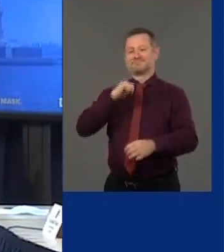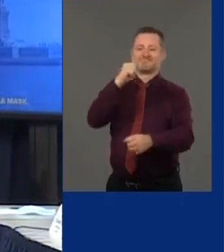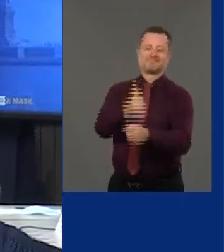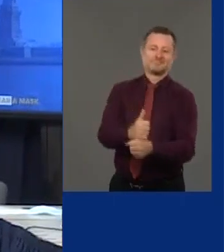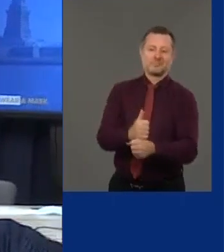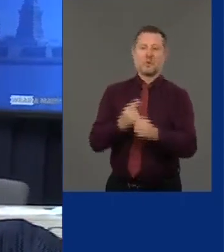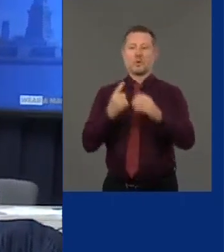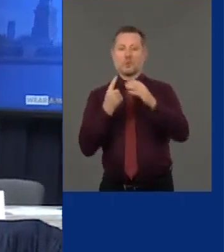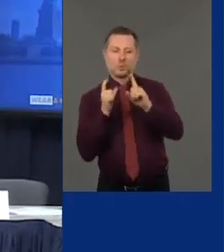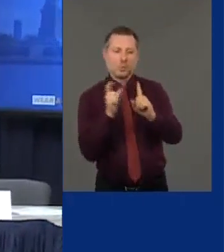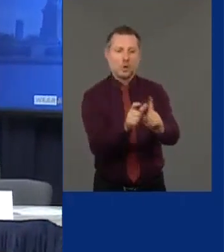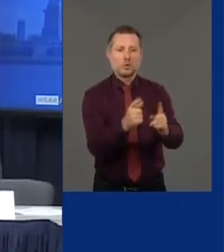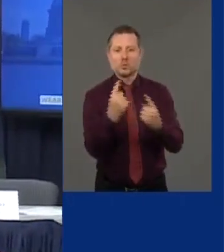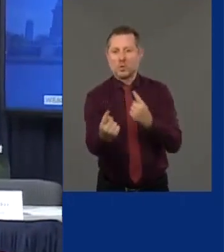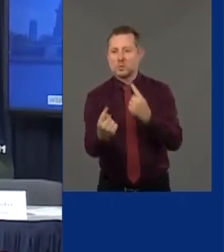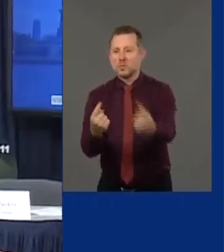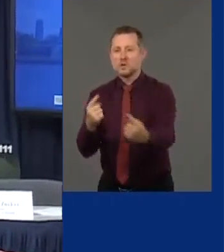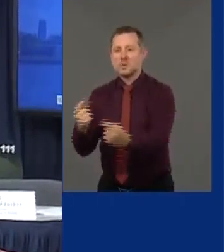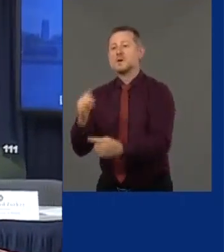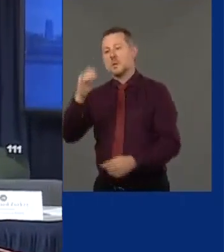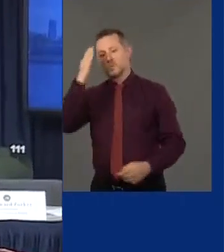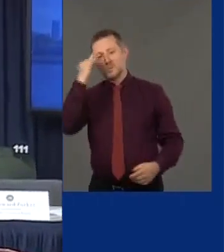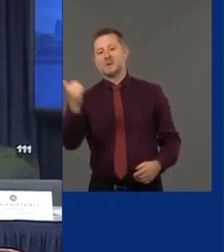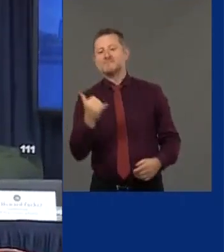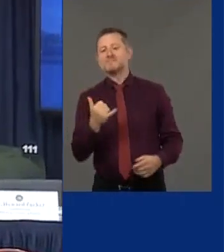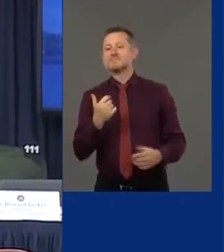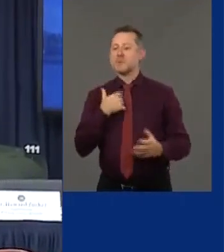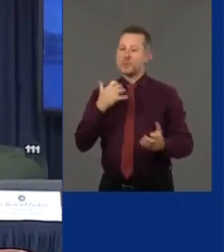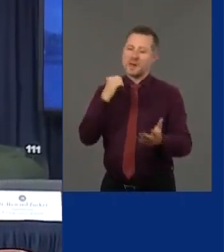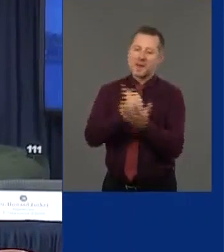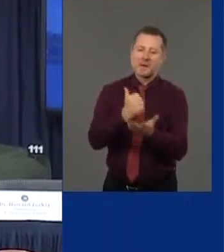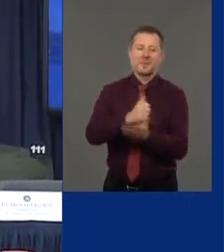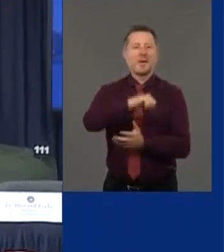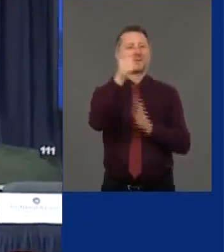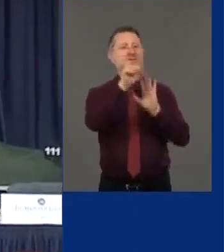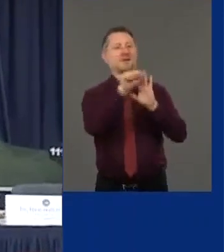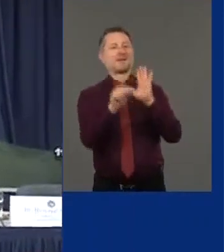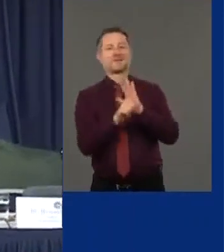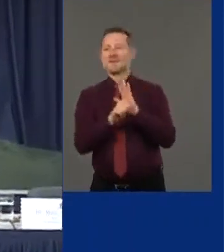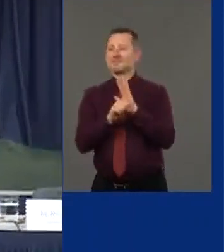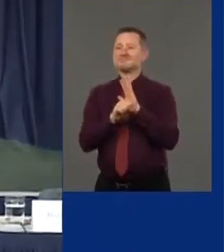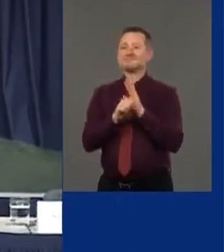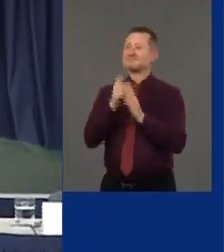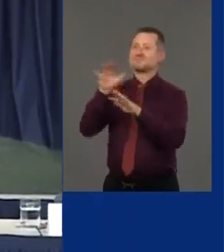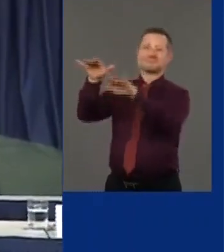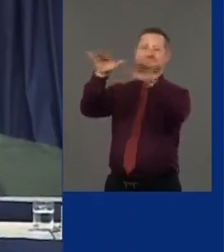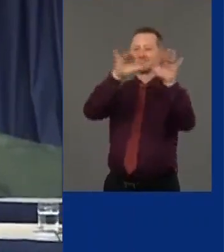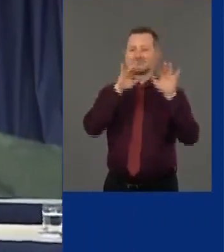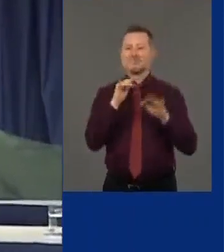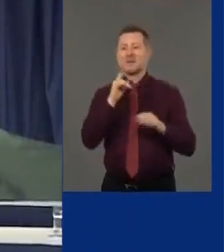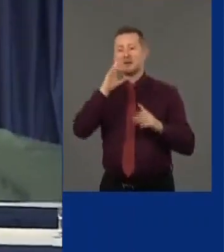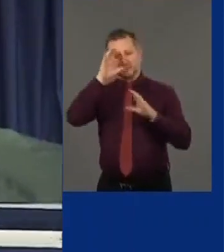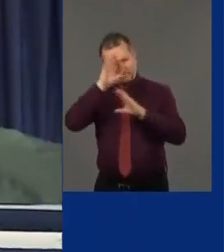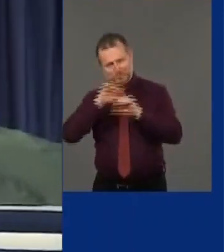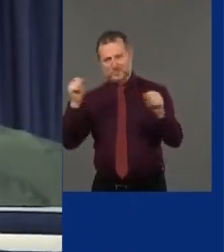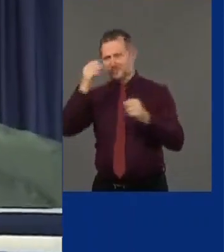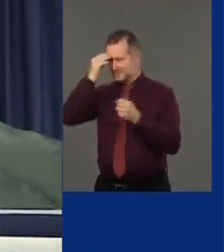quarantines. That's why we're offering help to all the other states. That's why we're saying the president has to step